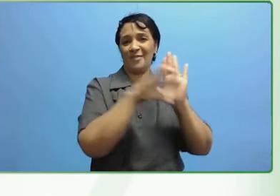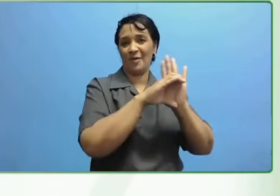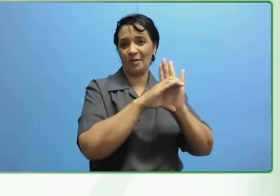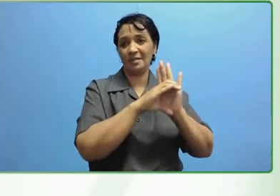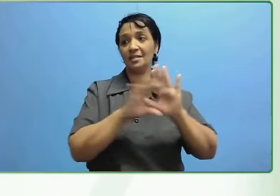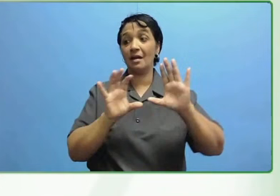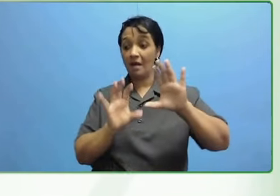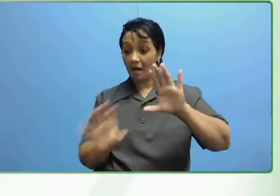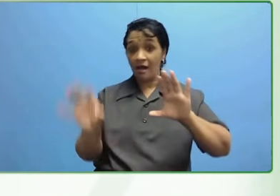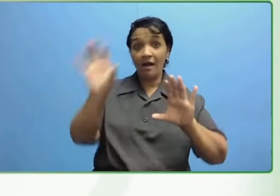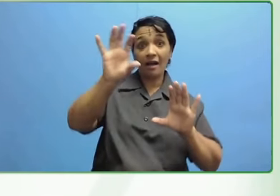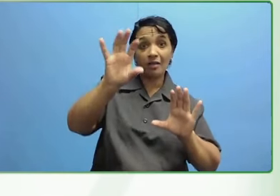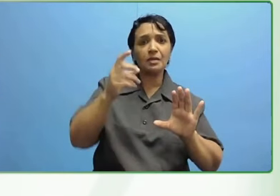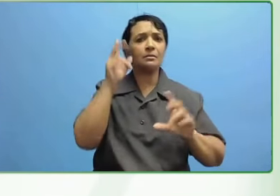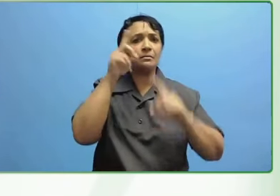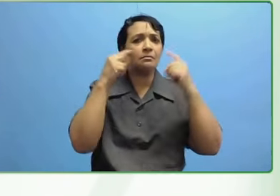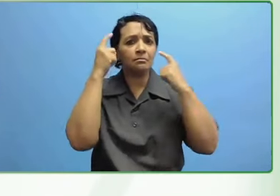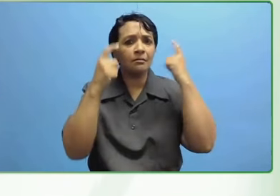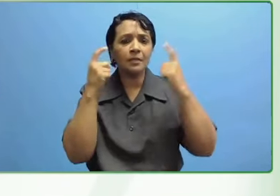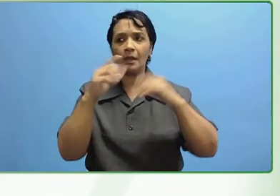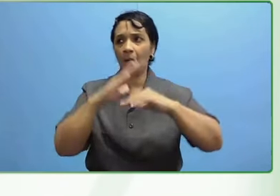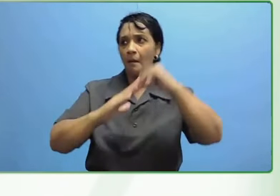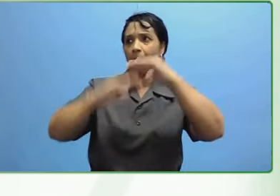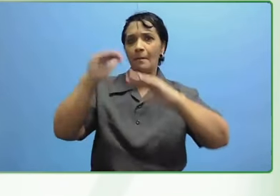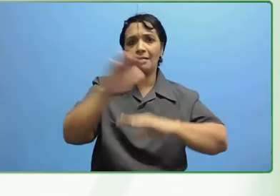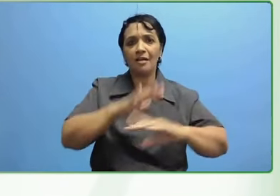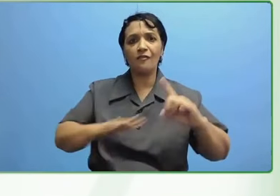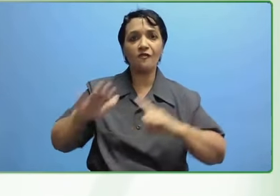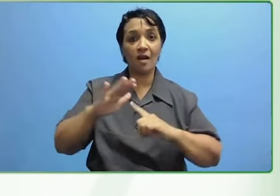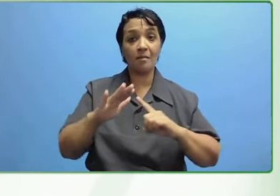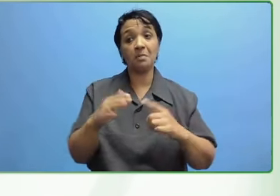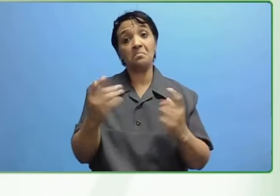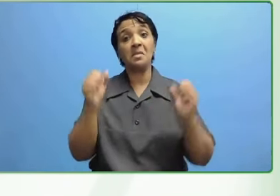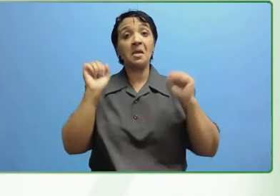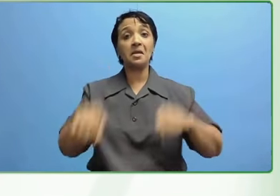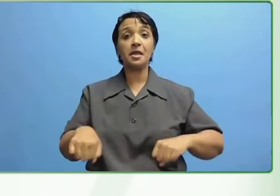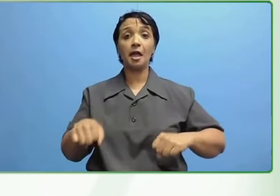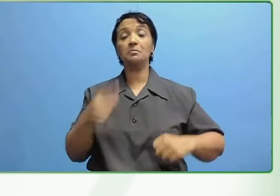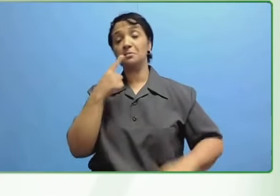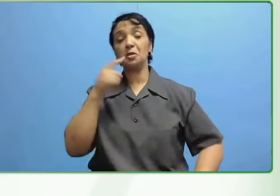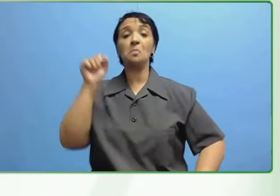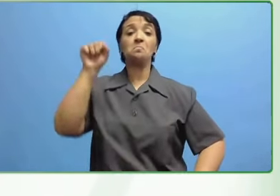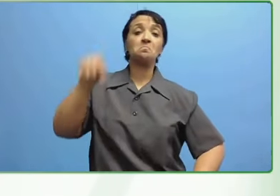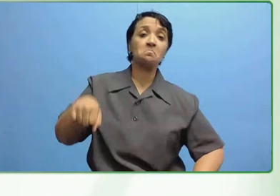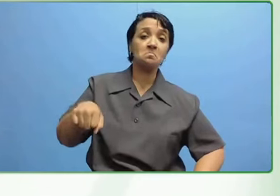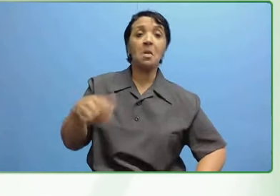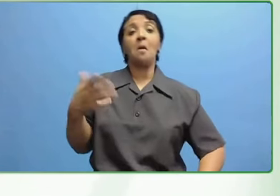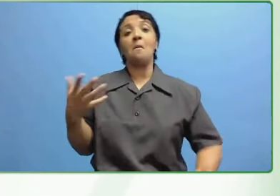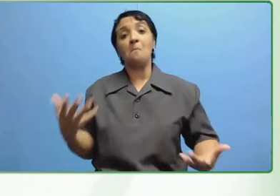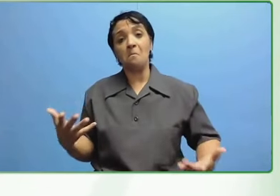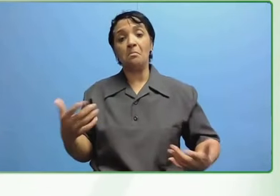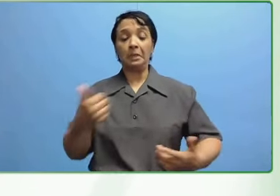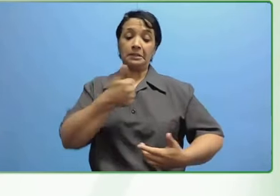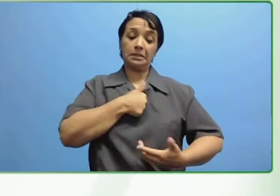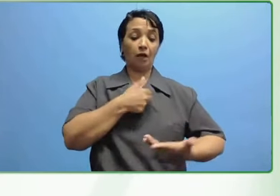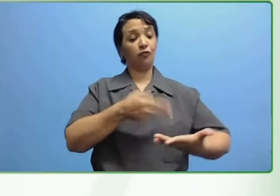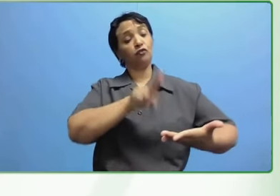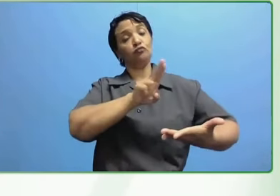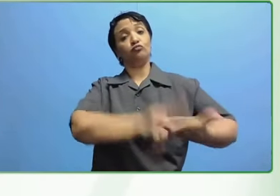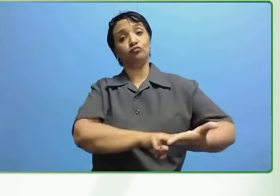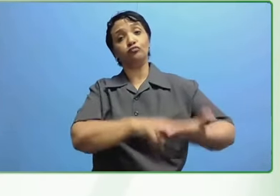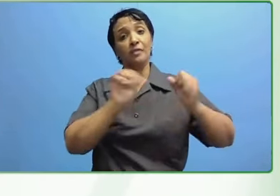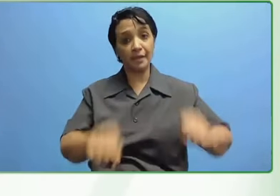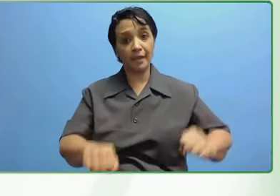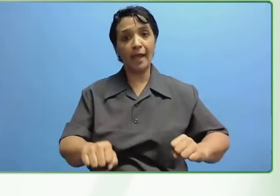built environment, but member states can opt in and demand from themselves or commit themselves to use the